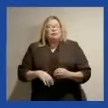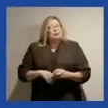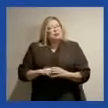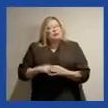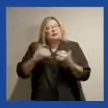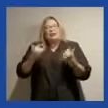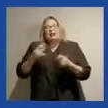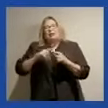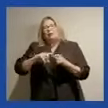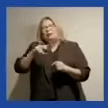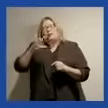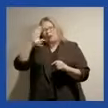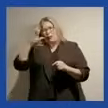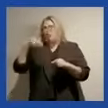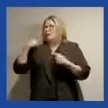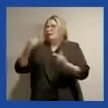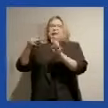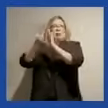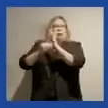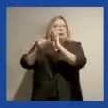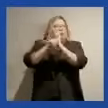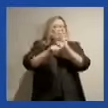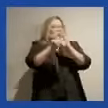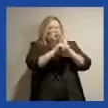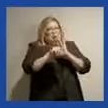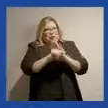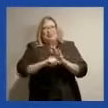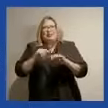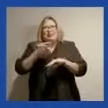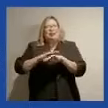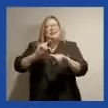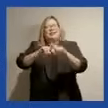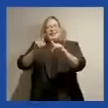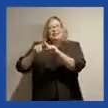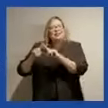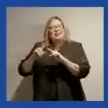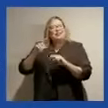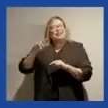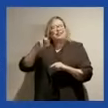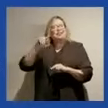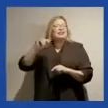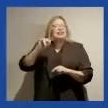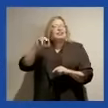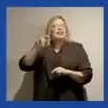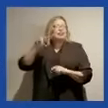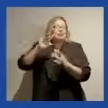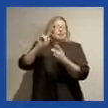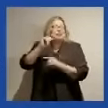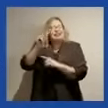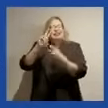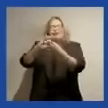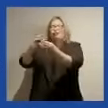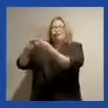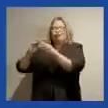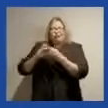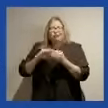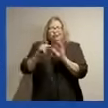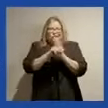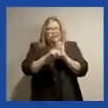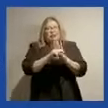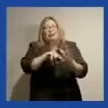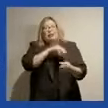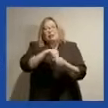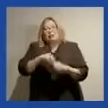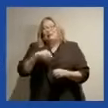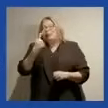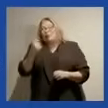to update the doom loop on some of the networks on that issue. That includes one of the platforms,